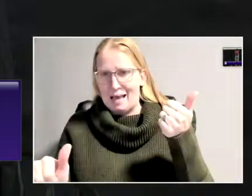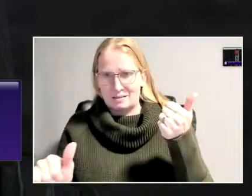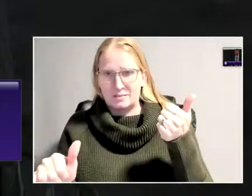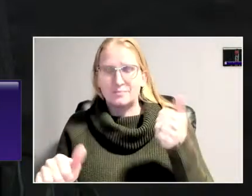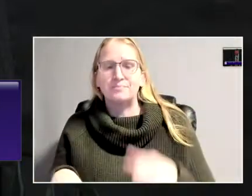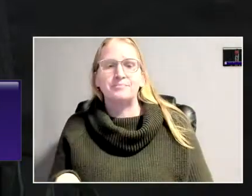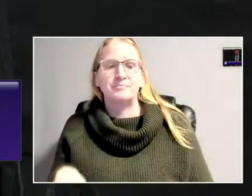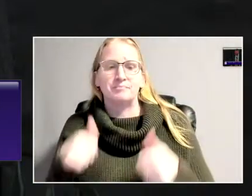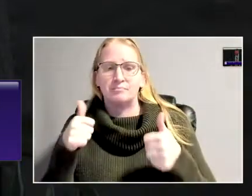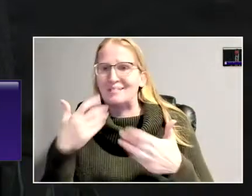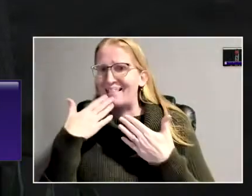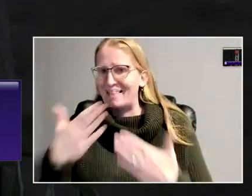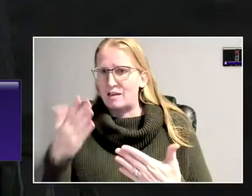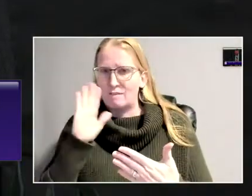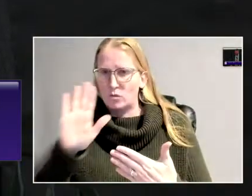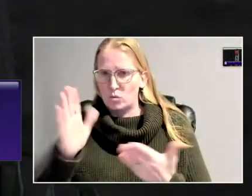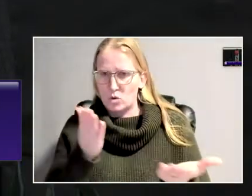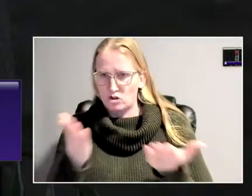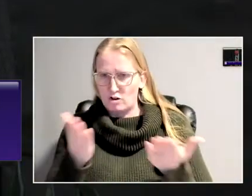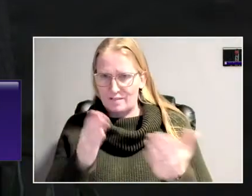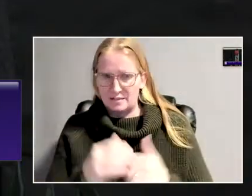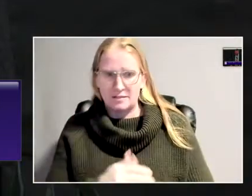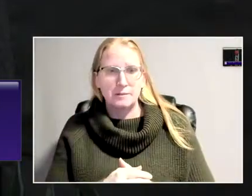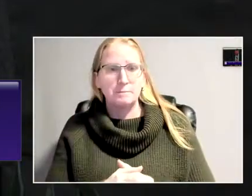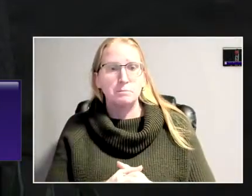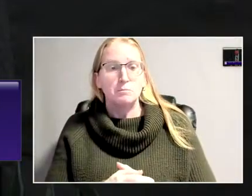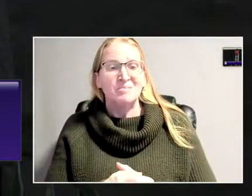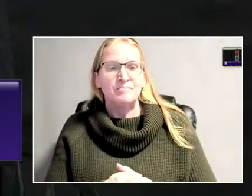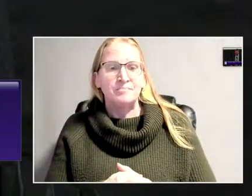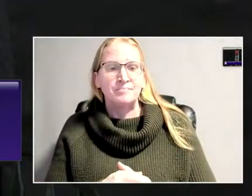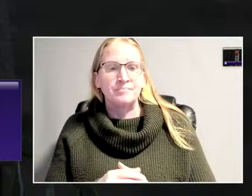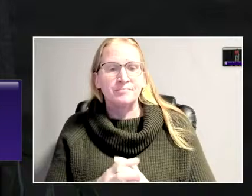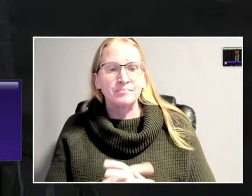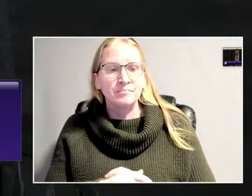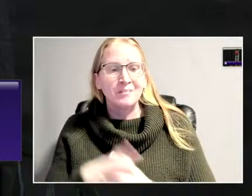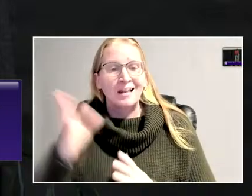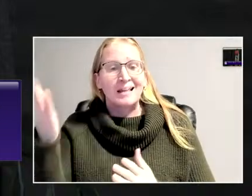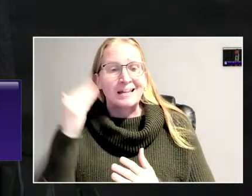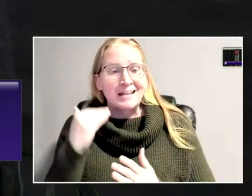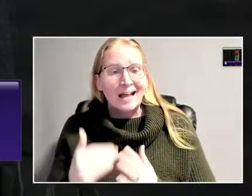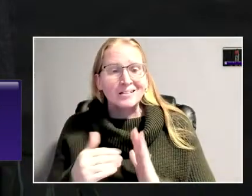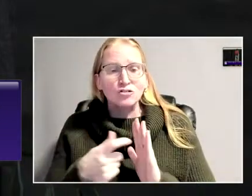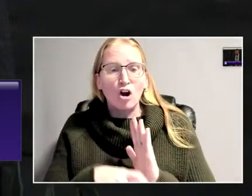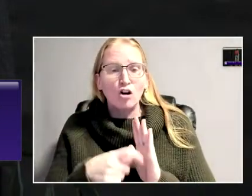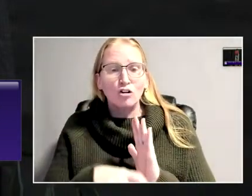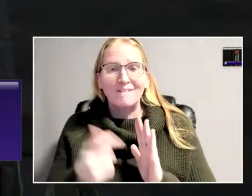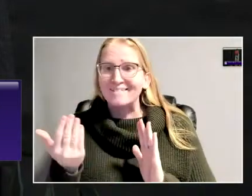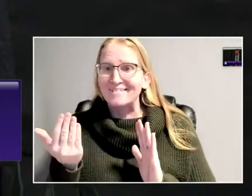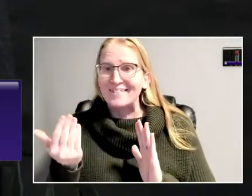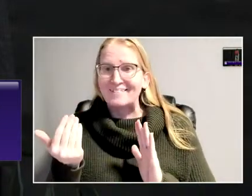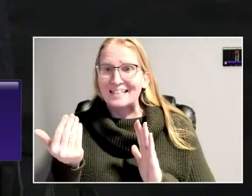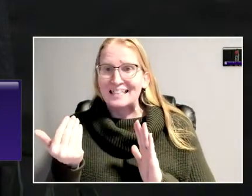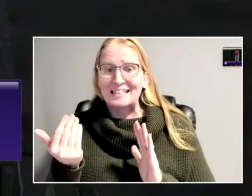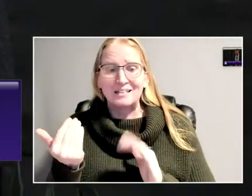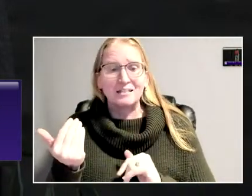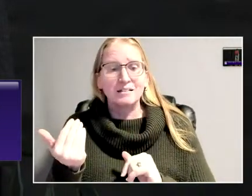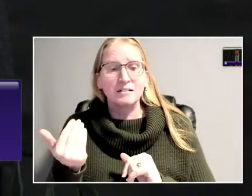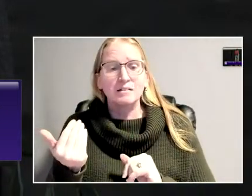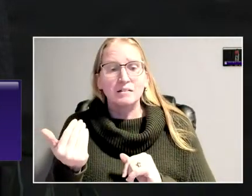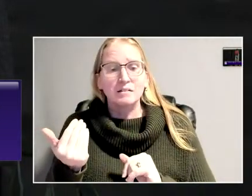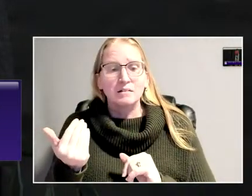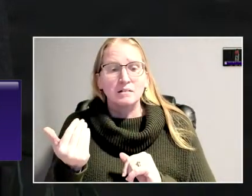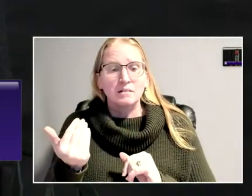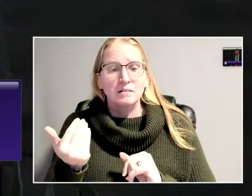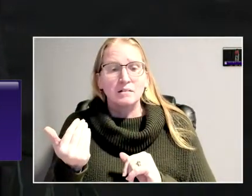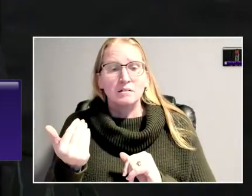for your service the next article is we recognize the moderator